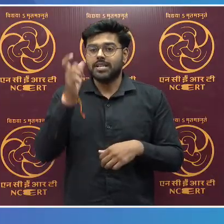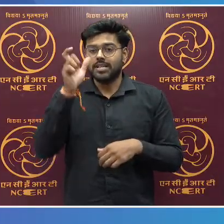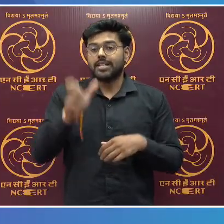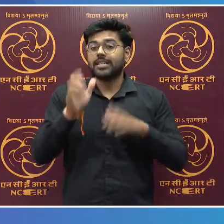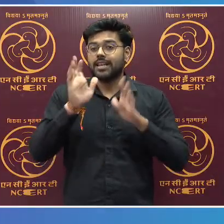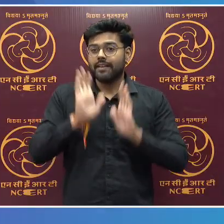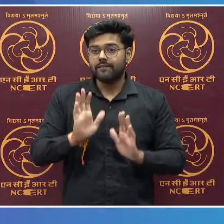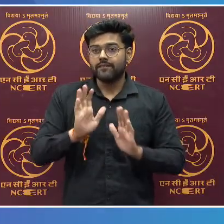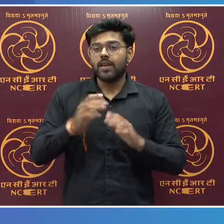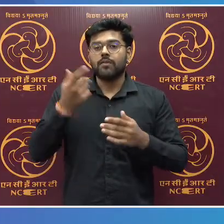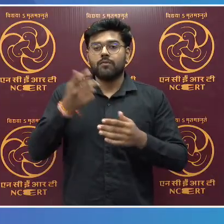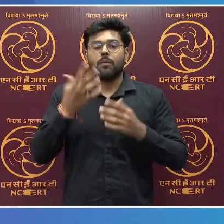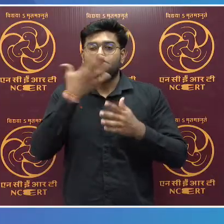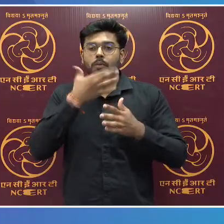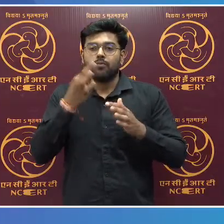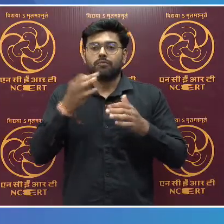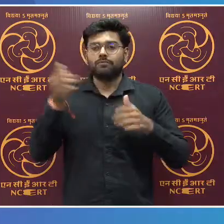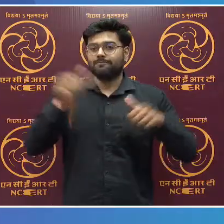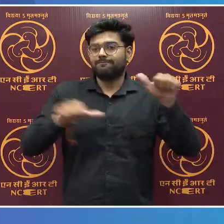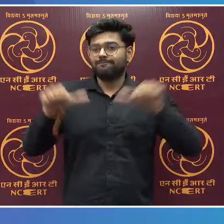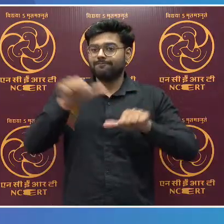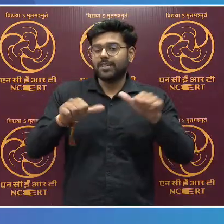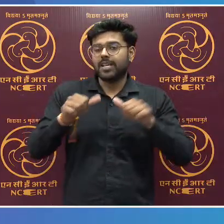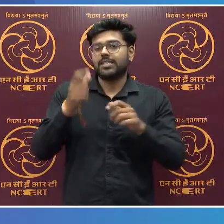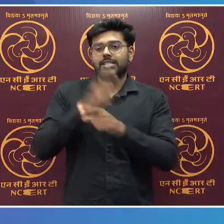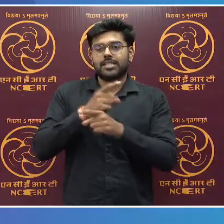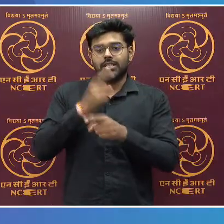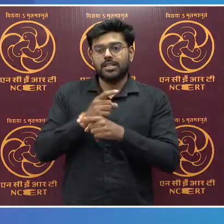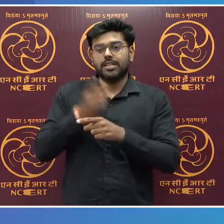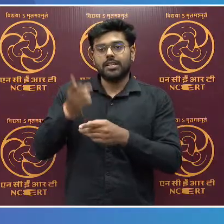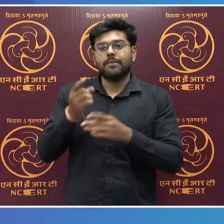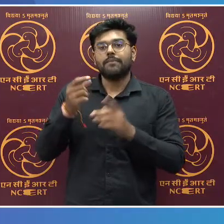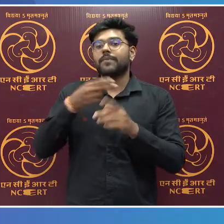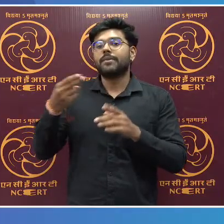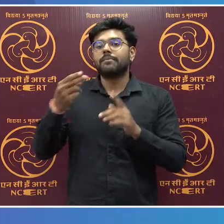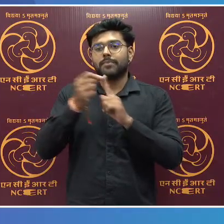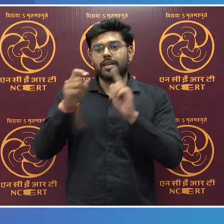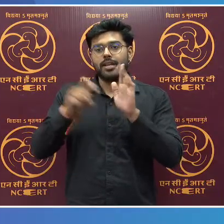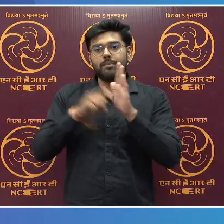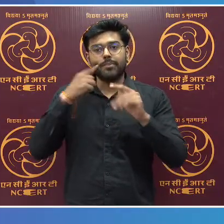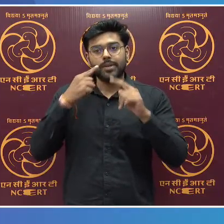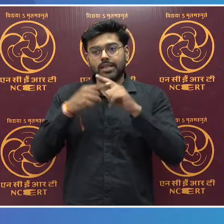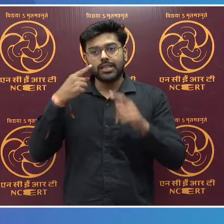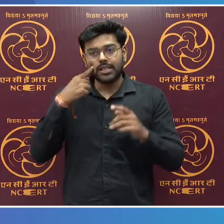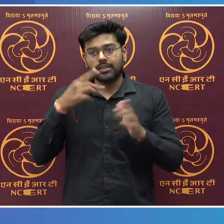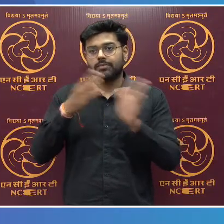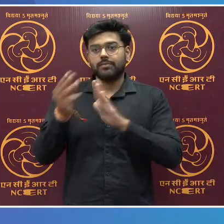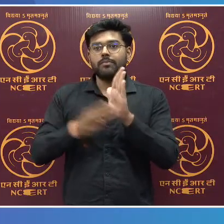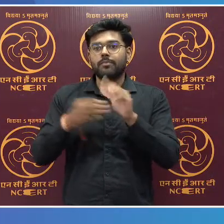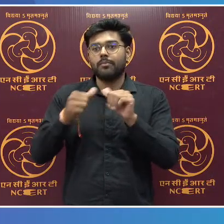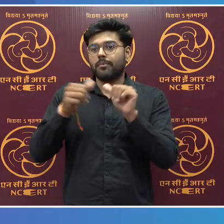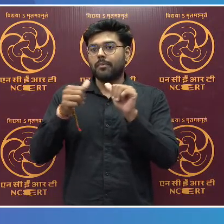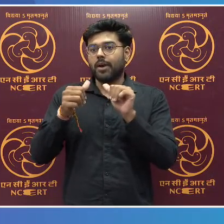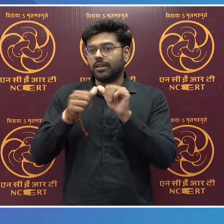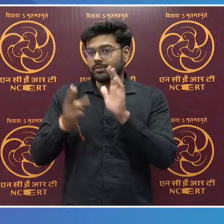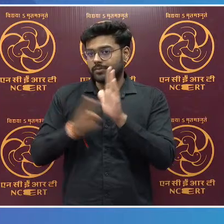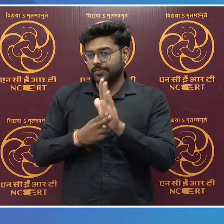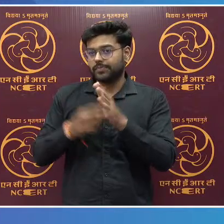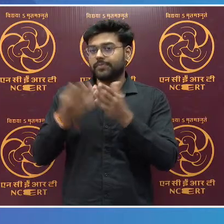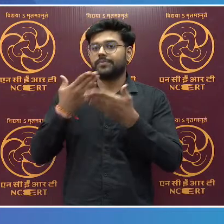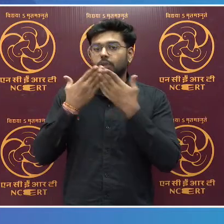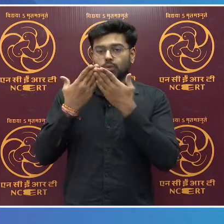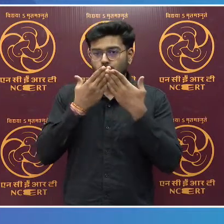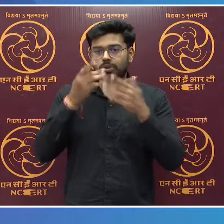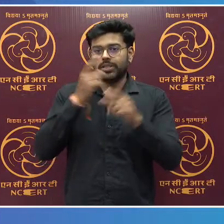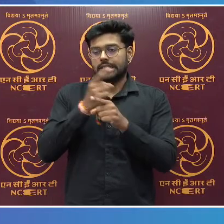wonderful science teacher, Miss Priti Maan, TGT at Bal Bharati Public School, Gangaram Hospital Marg. We'll welcome you, ma'am, in our today's